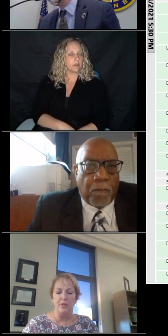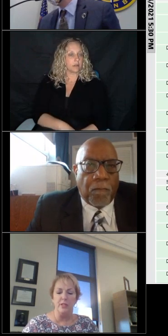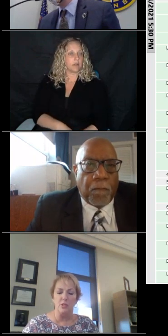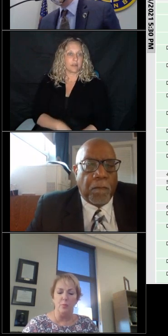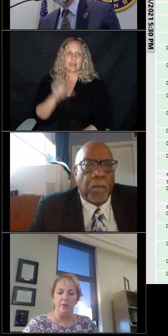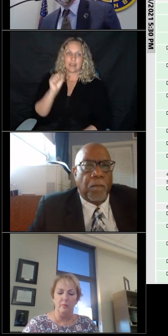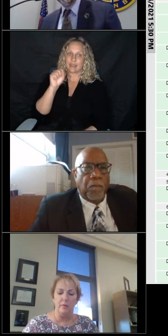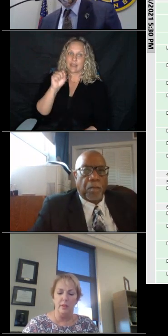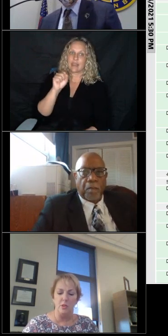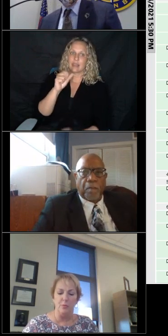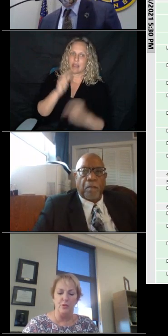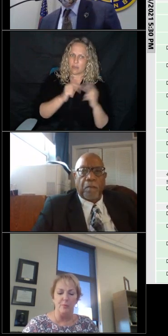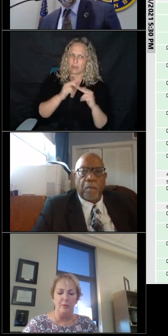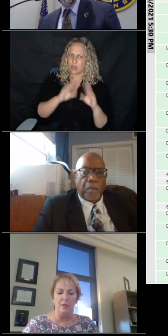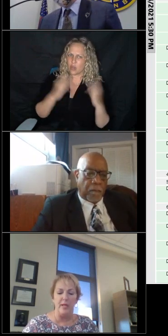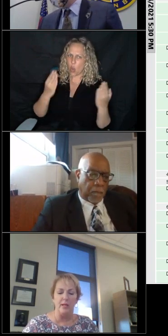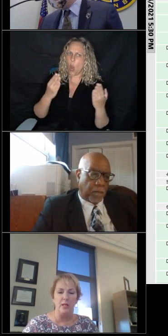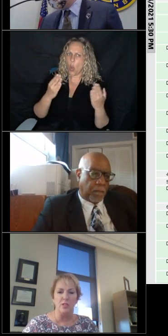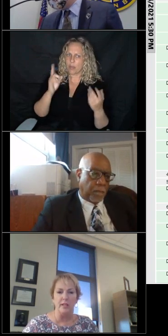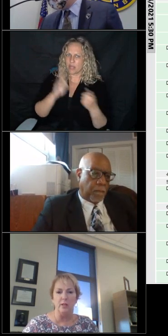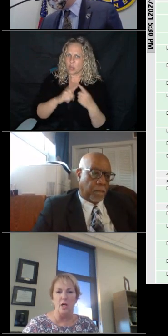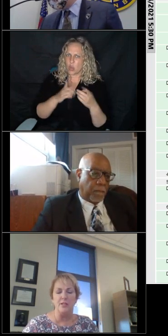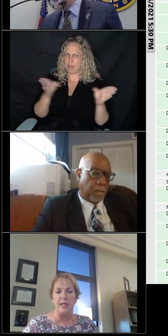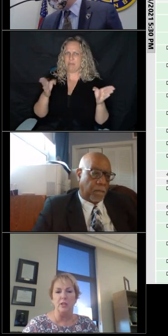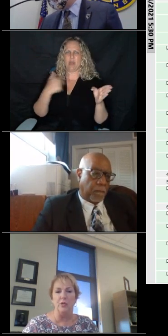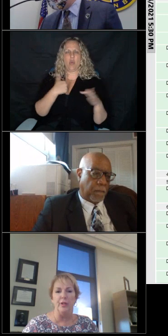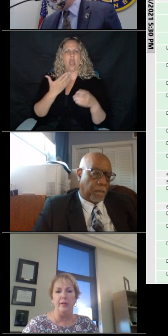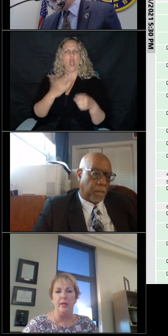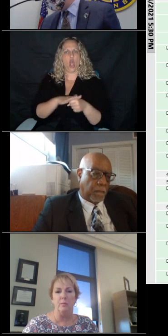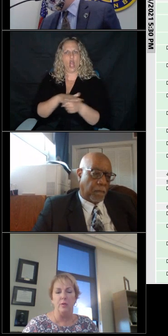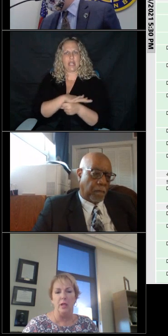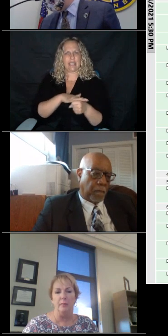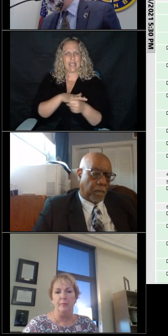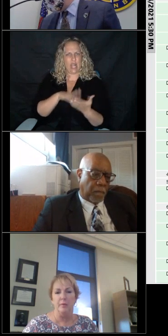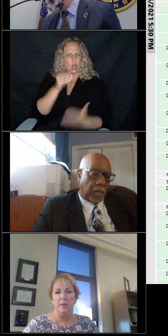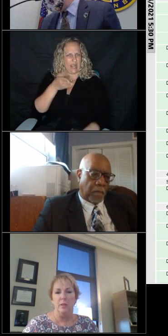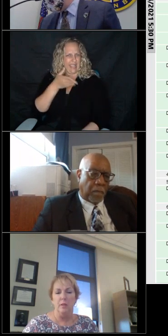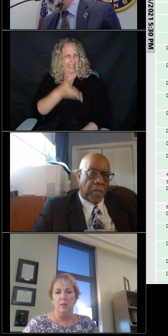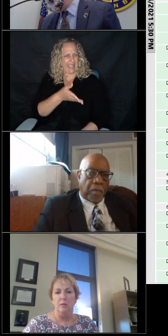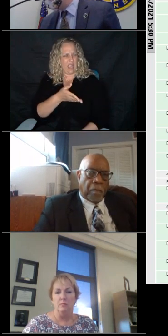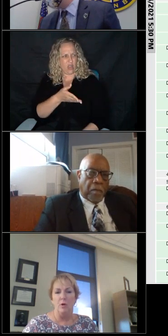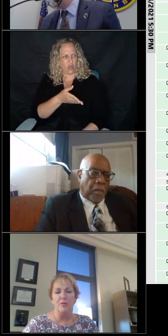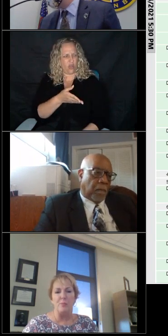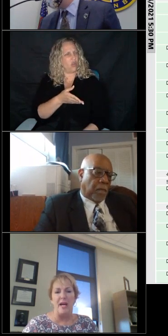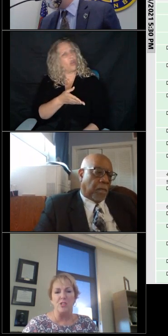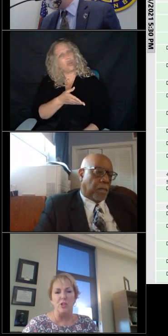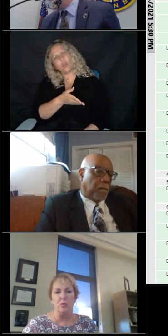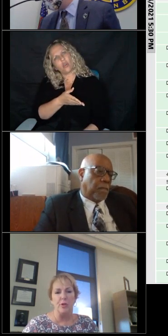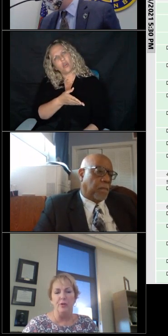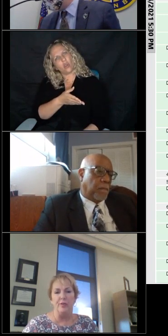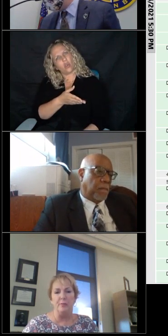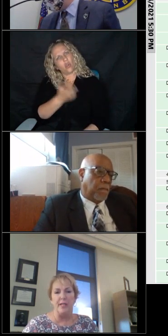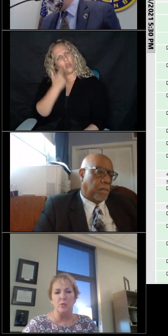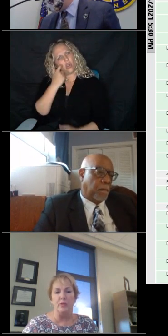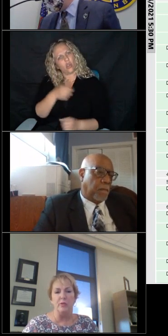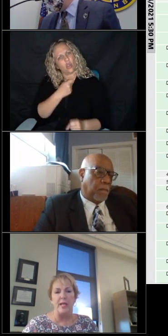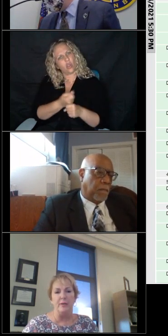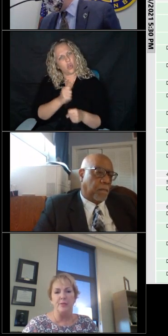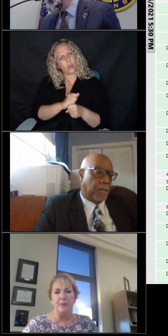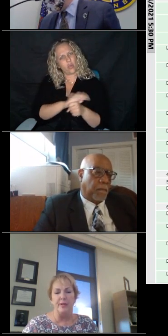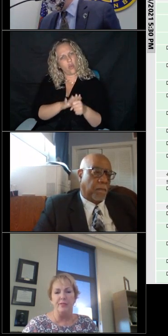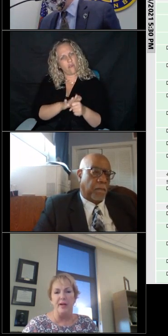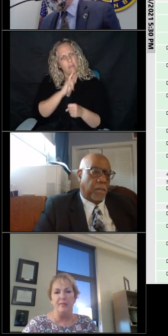Yes, Mayor, the building is open. It's open to the public. We had on-site learning there over this past year with COVID, but